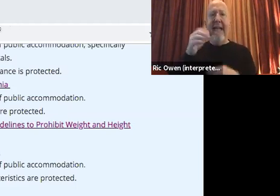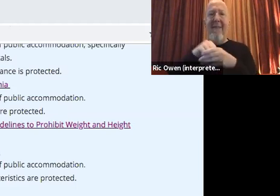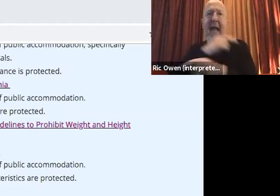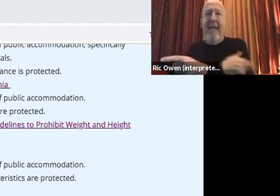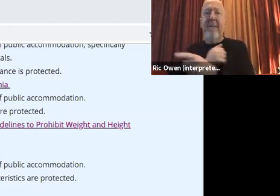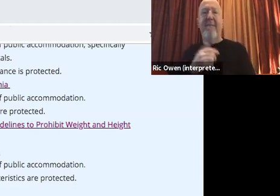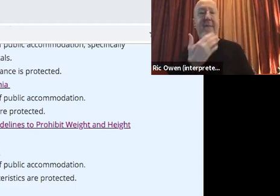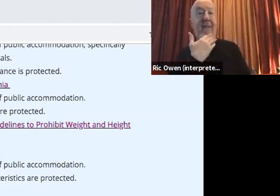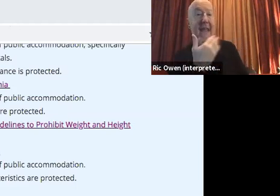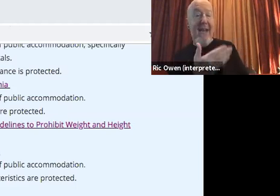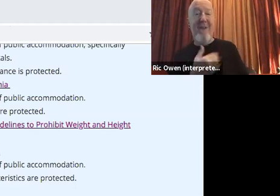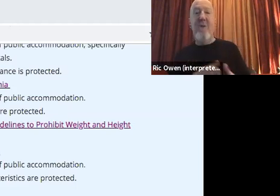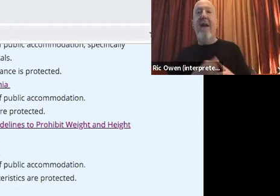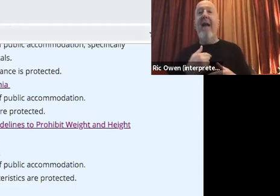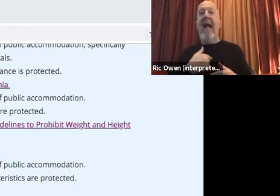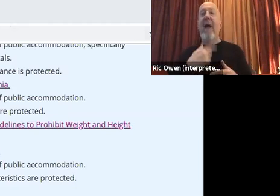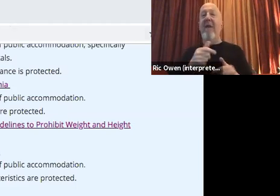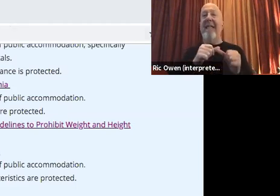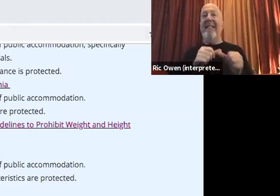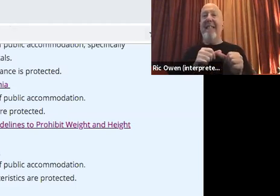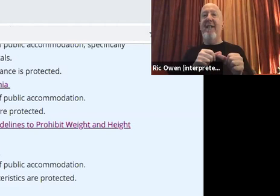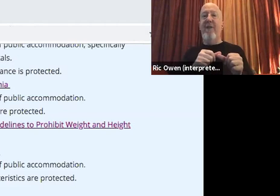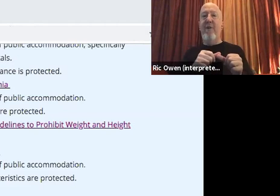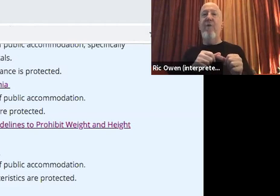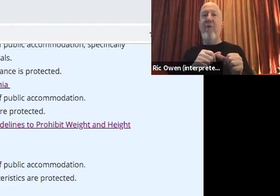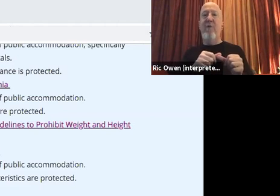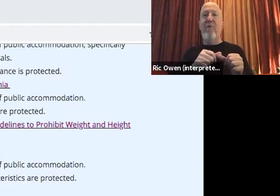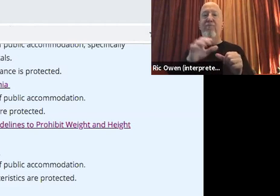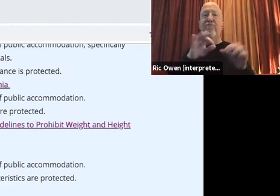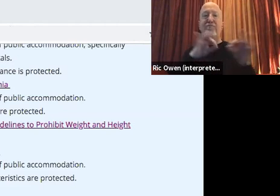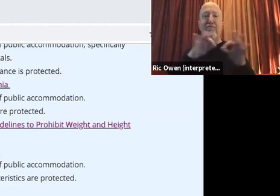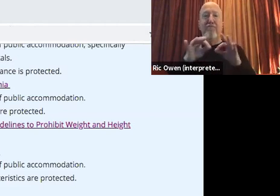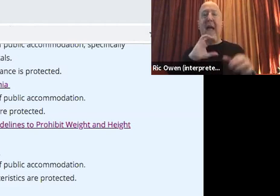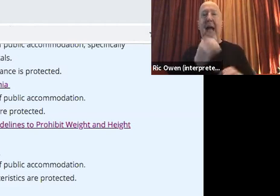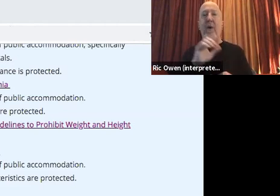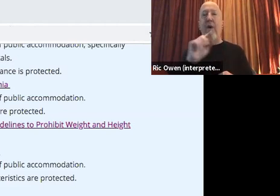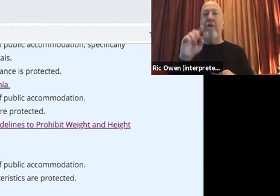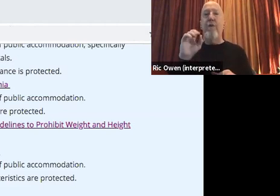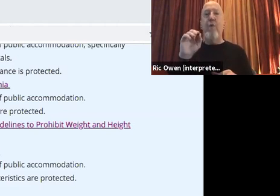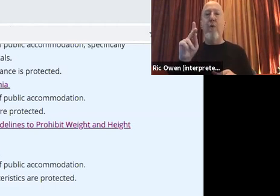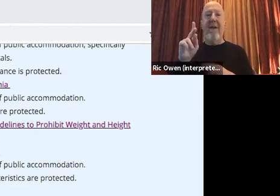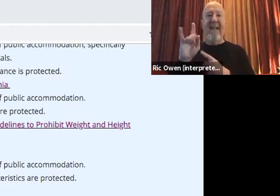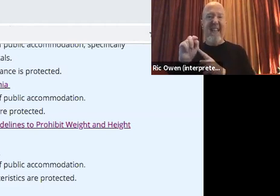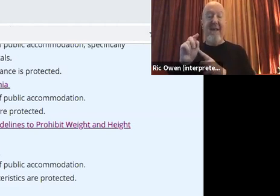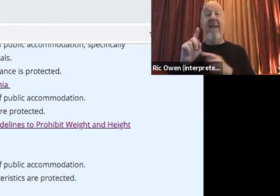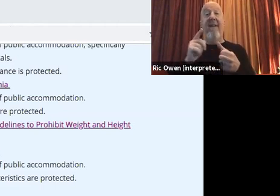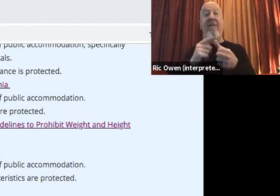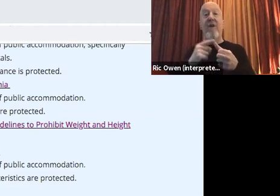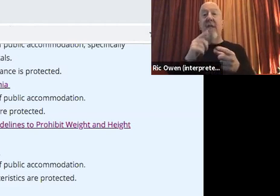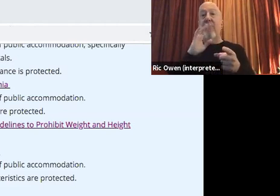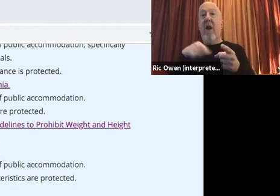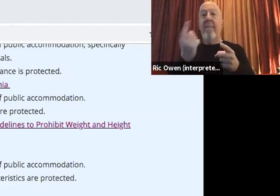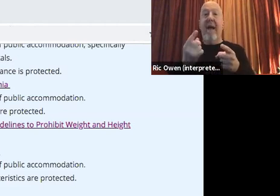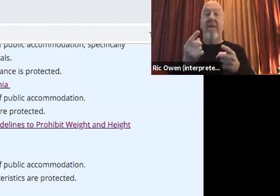you, Sandra. I'm going to continue going through our toolkit. As Sandra said, I'm going to start by talking things to